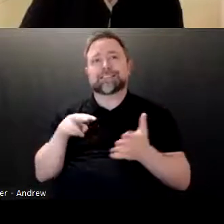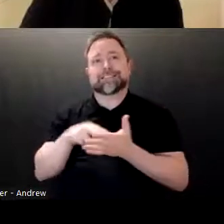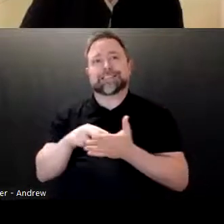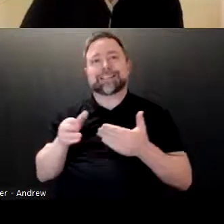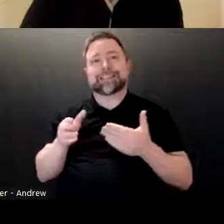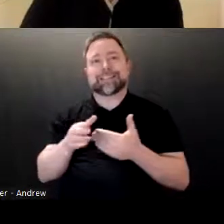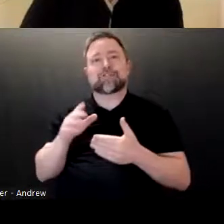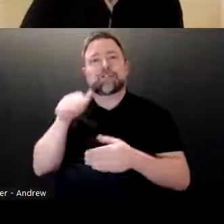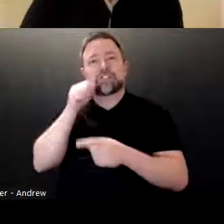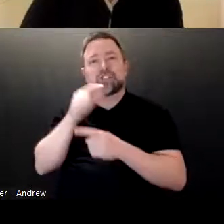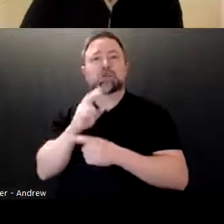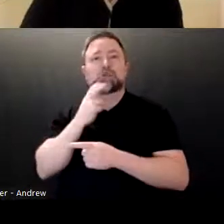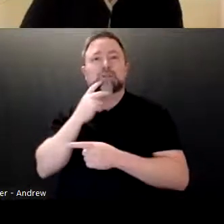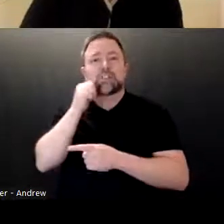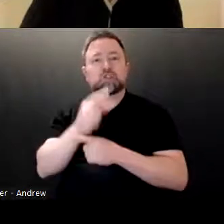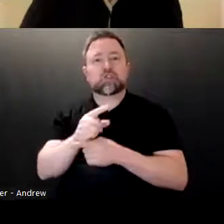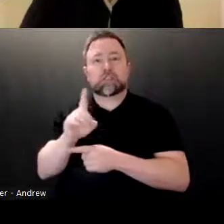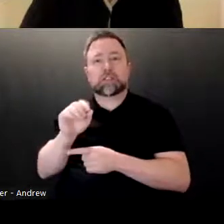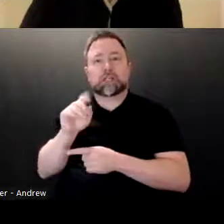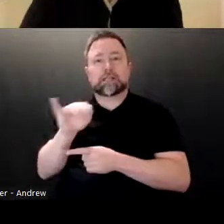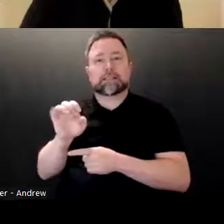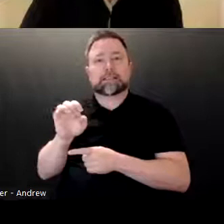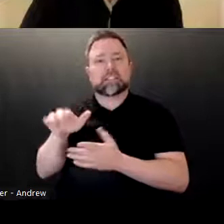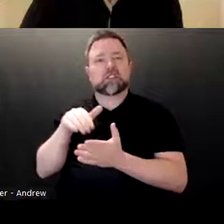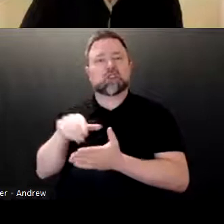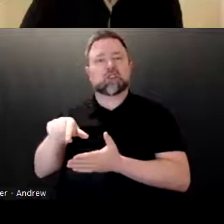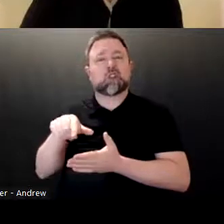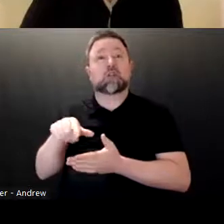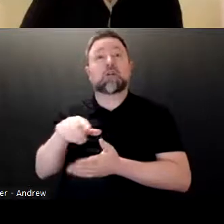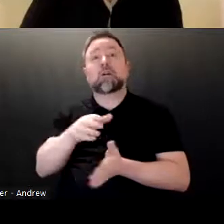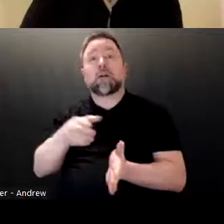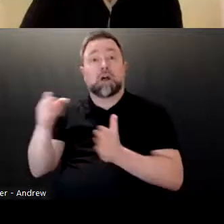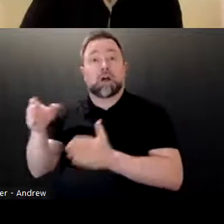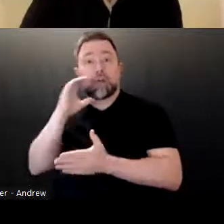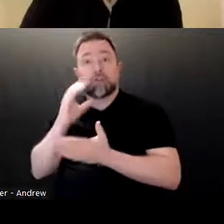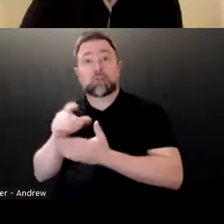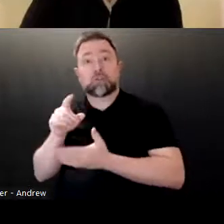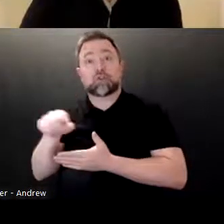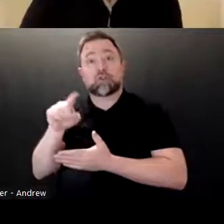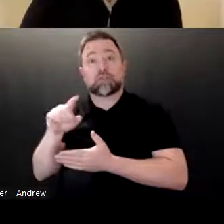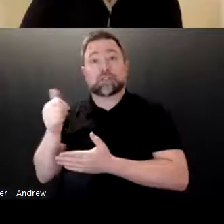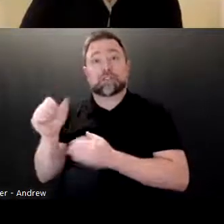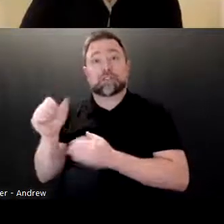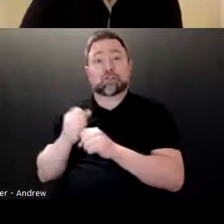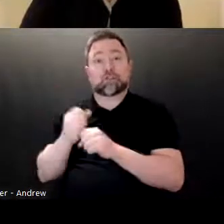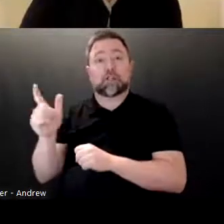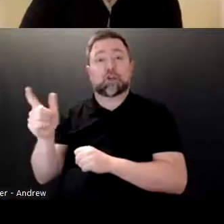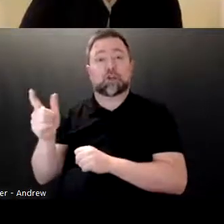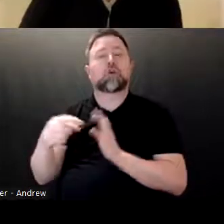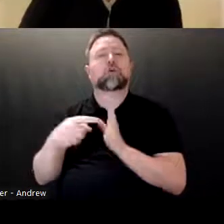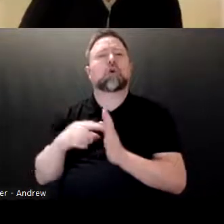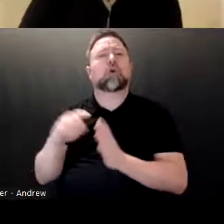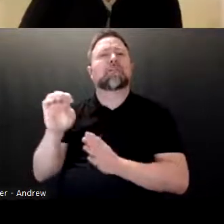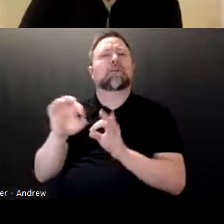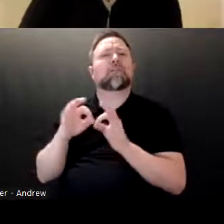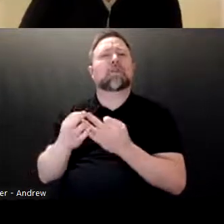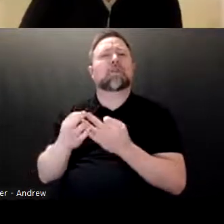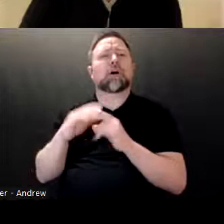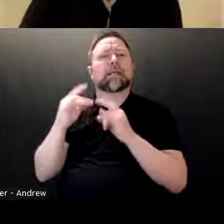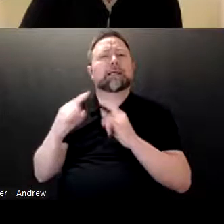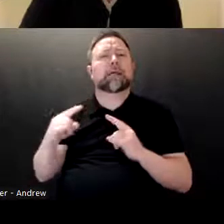we have some scenes of the Esherick family in their 19th century upbringing. The photo of the kids on the bikes